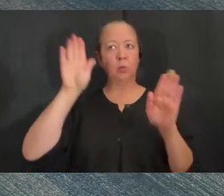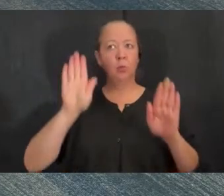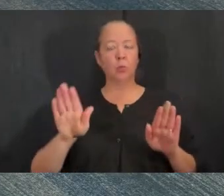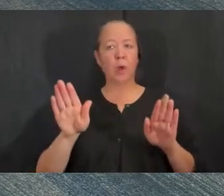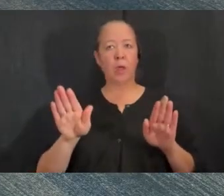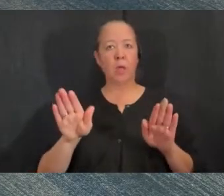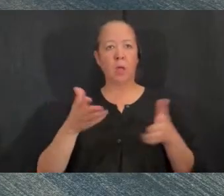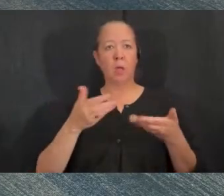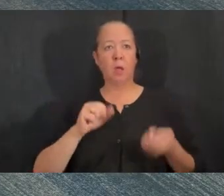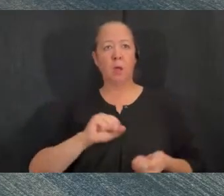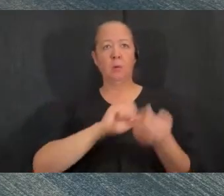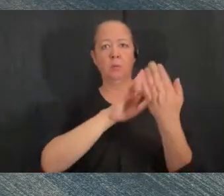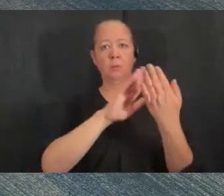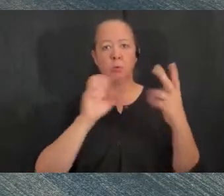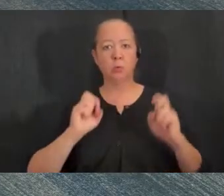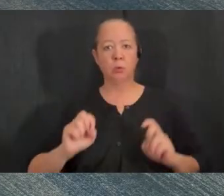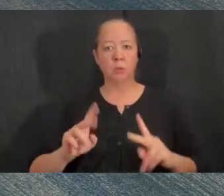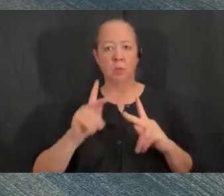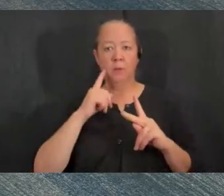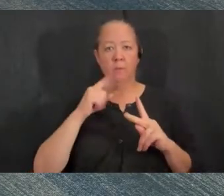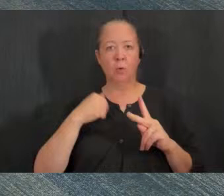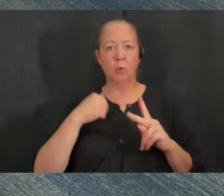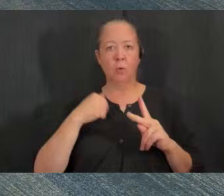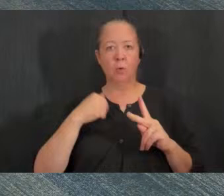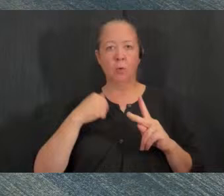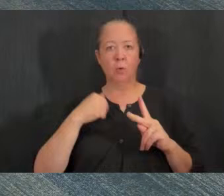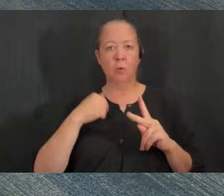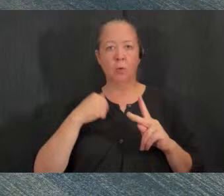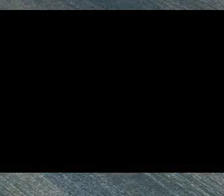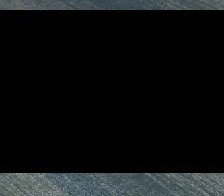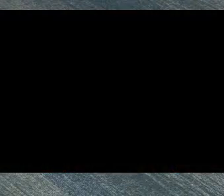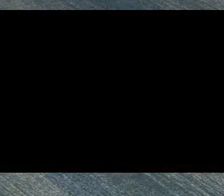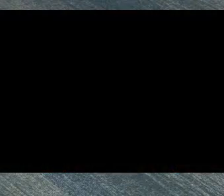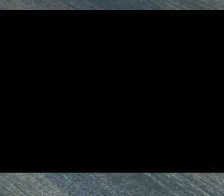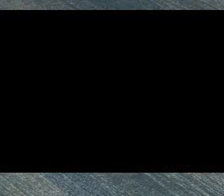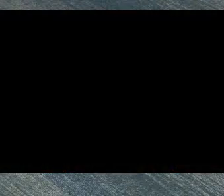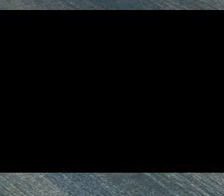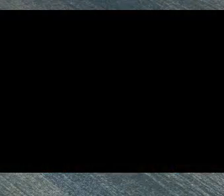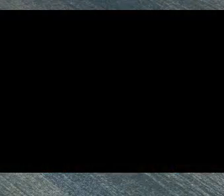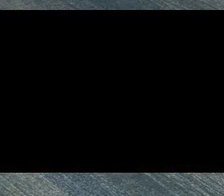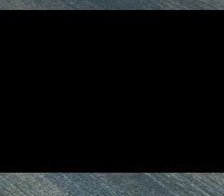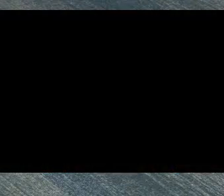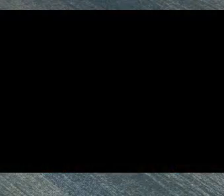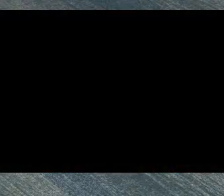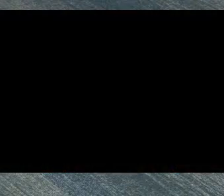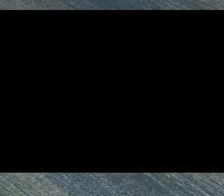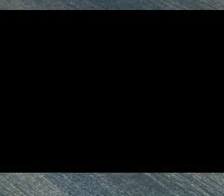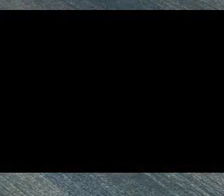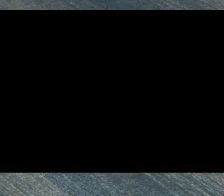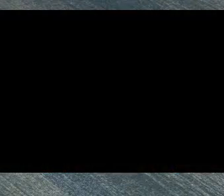that it would like to address. And